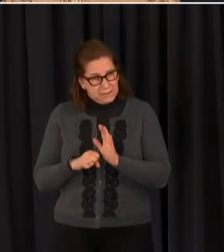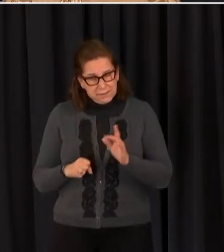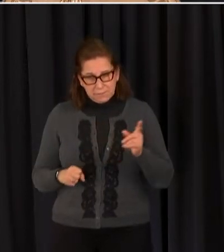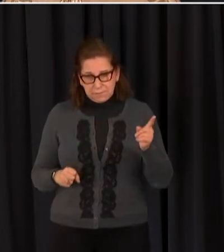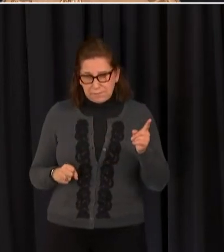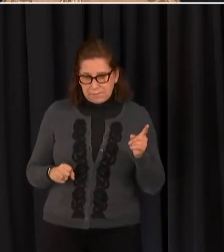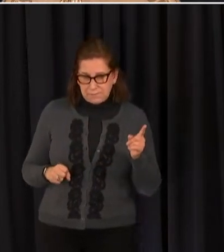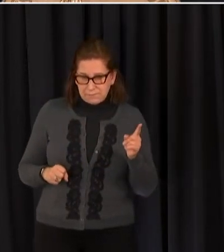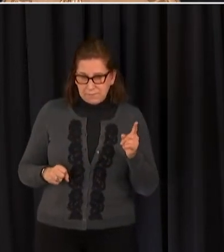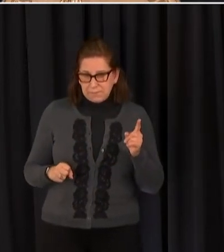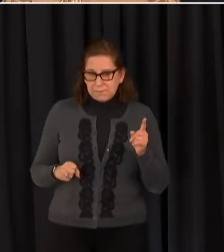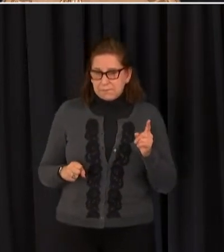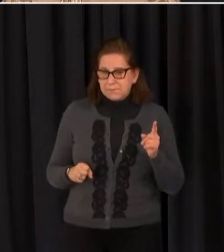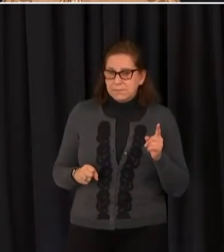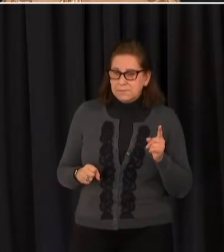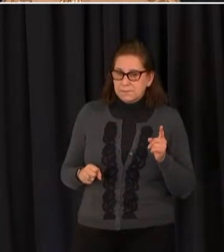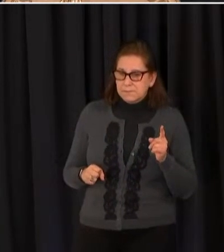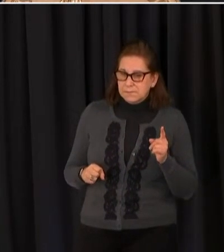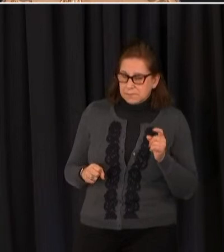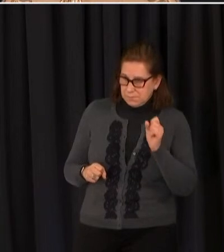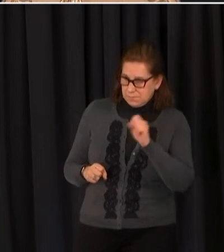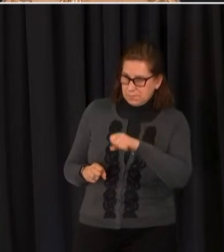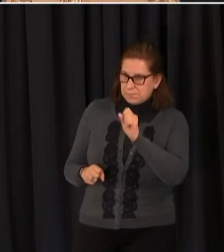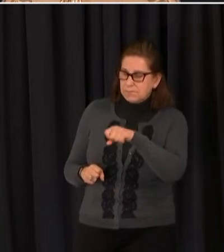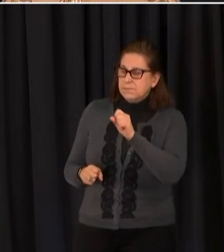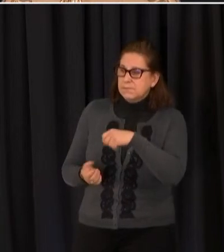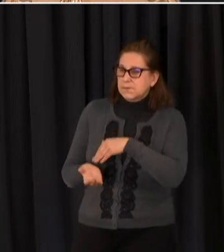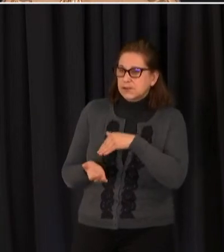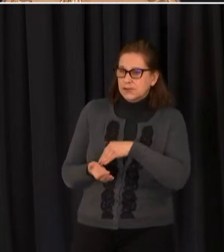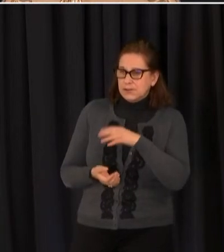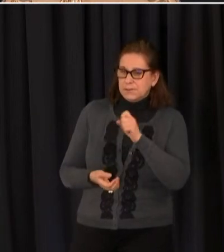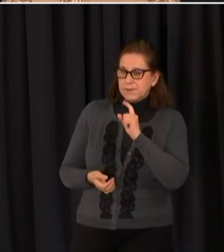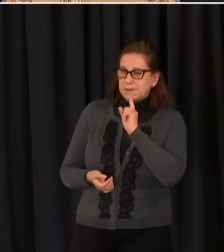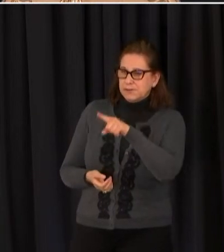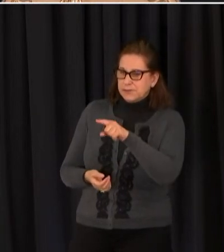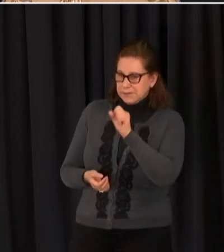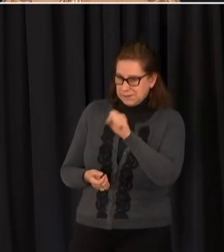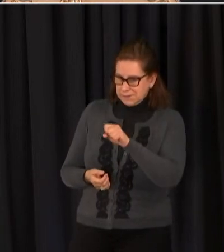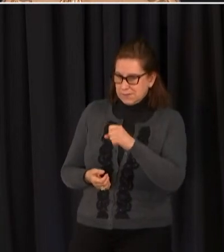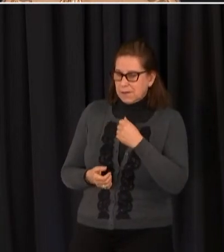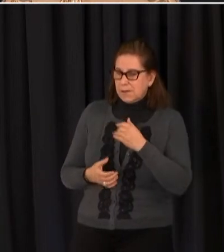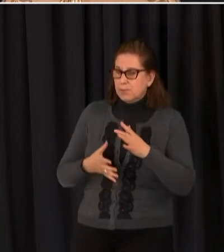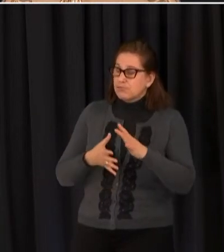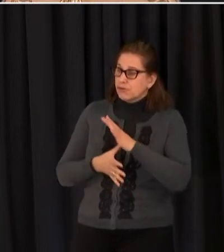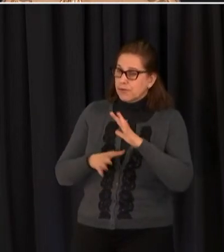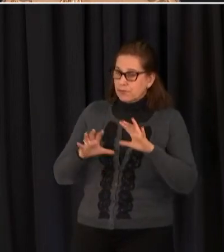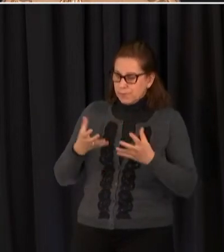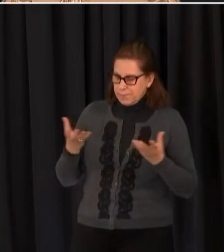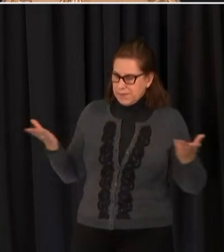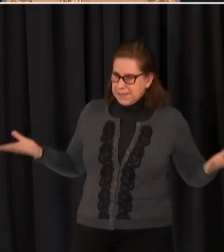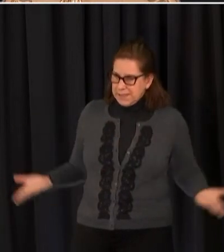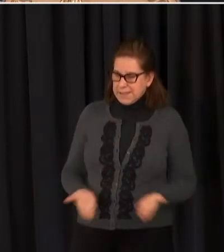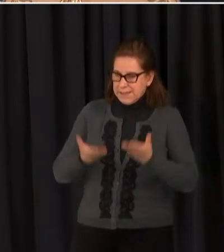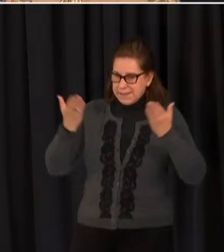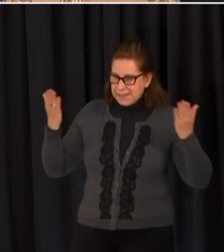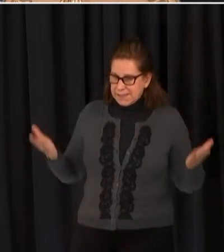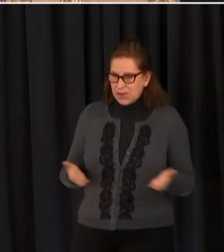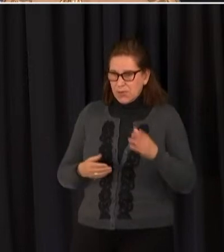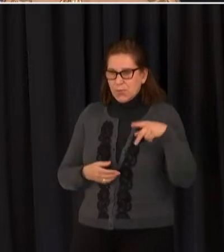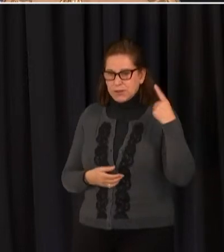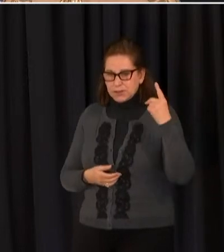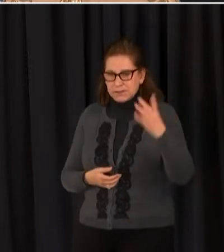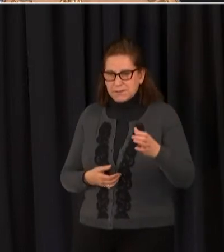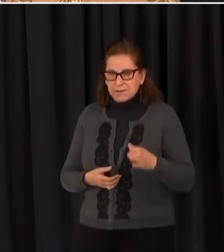our priority groups remain. And then, that's good for me for now, I appreciate it. Okay, Thanks. all